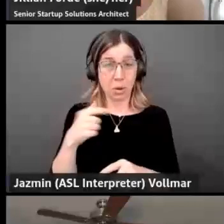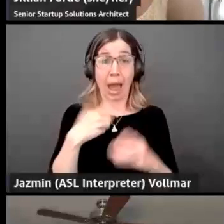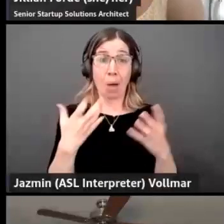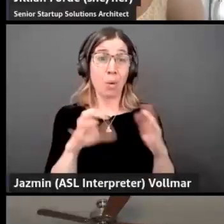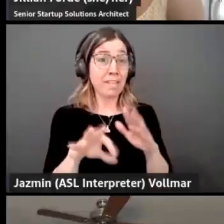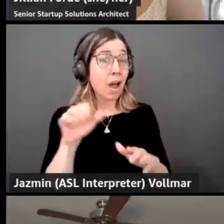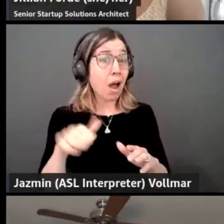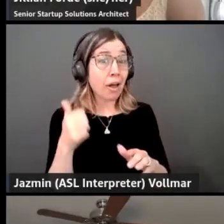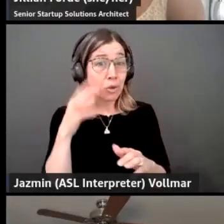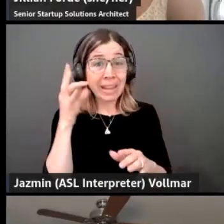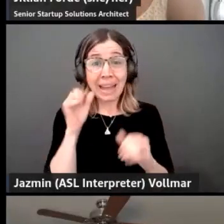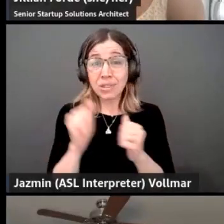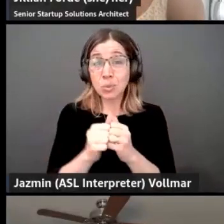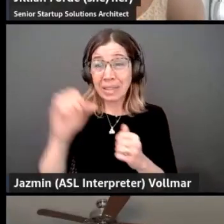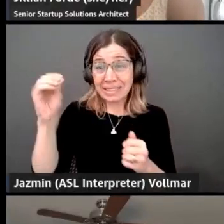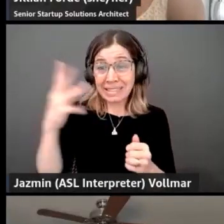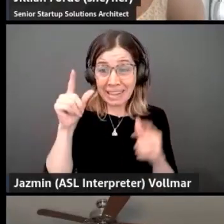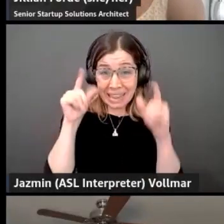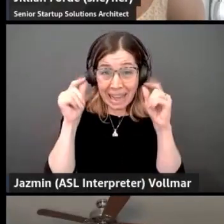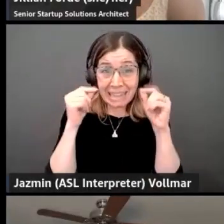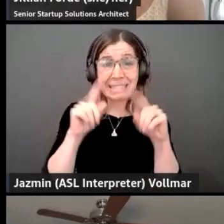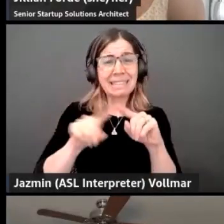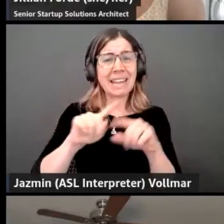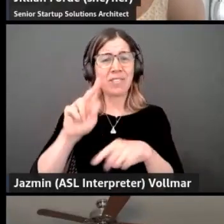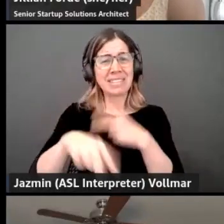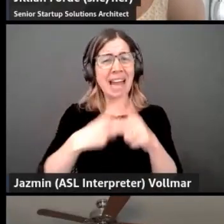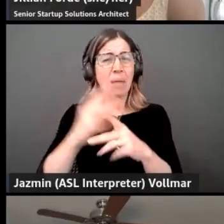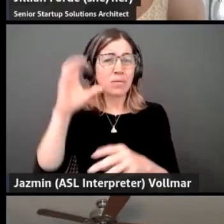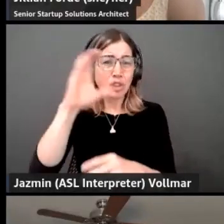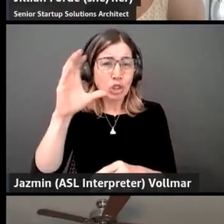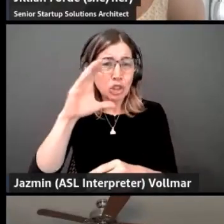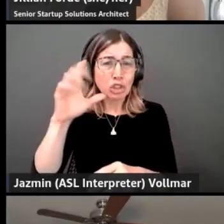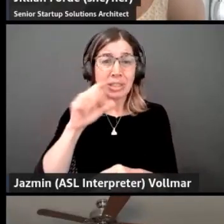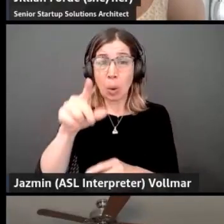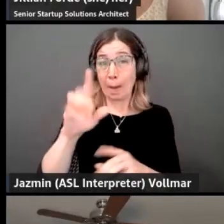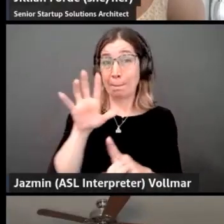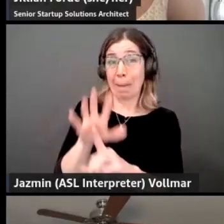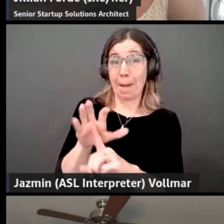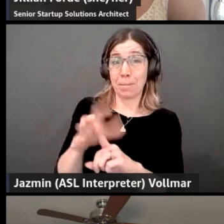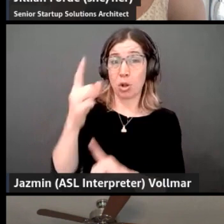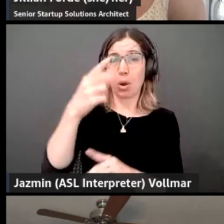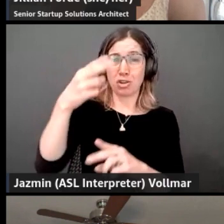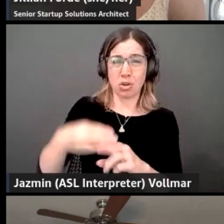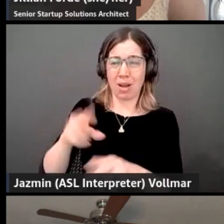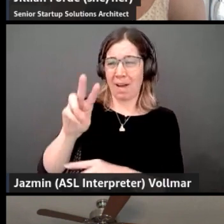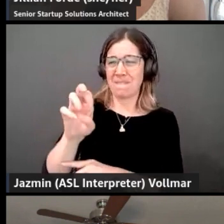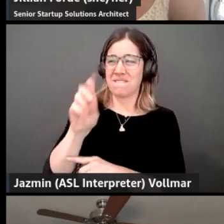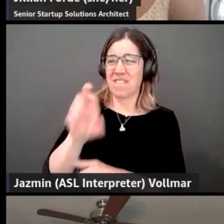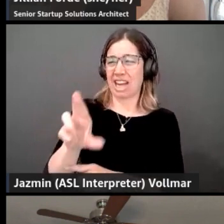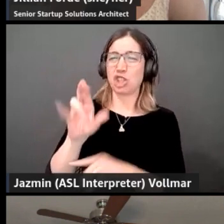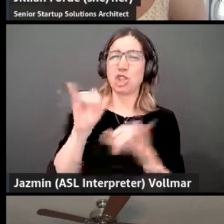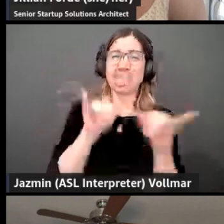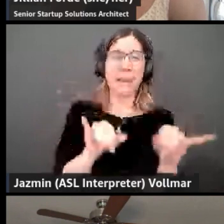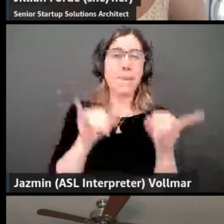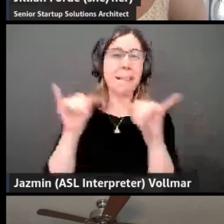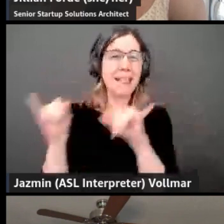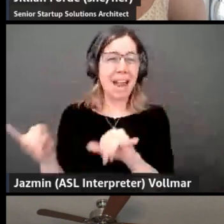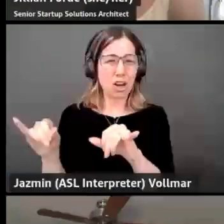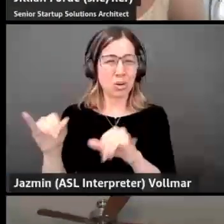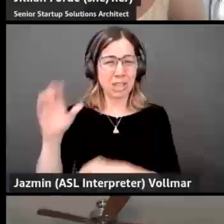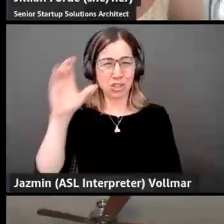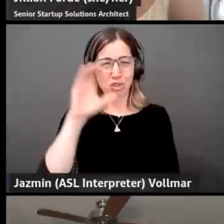sunglasses. I need to do, different kinds of searches to do that. And a popular one is something called a vector similarity search, which helps you to